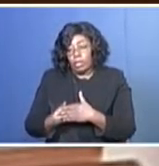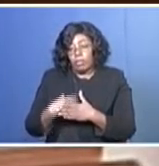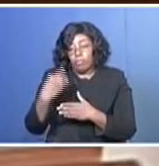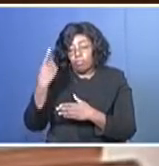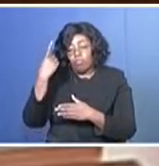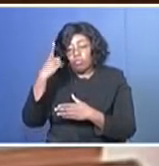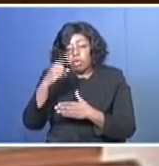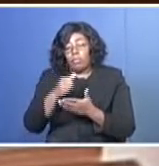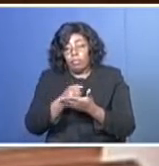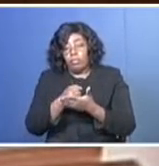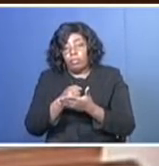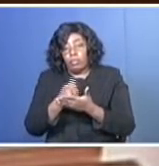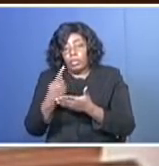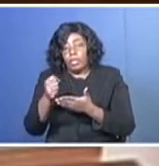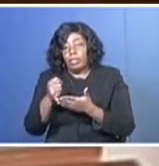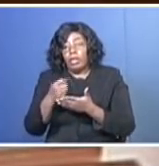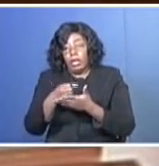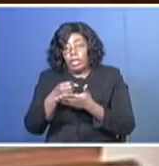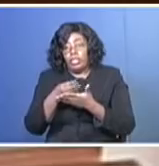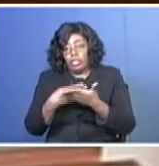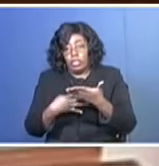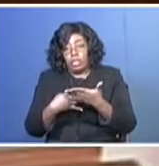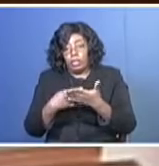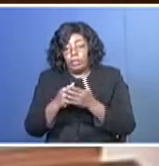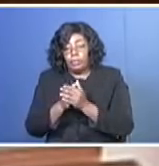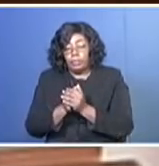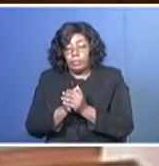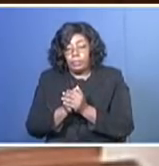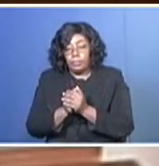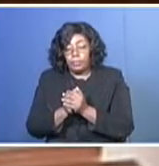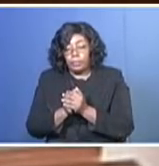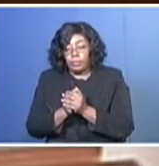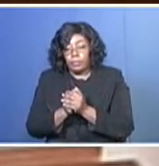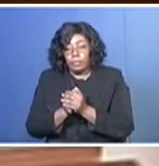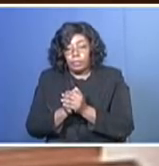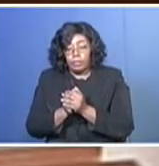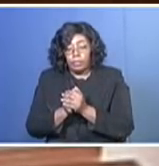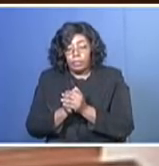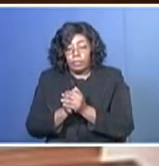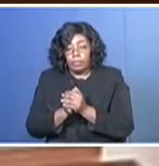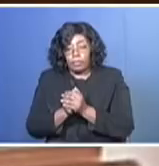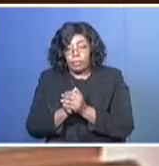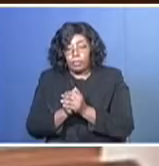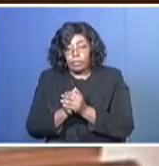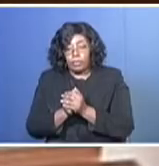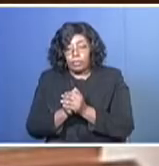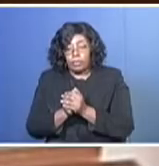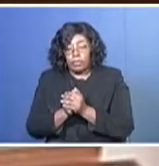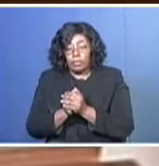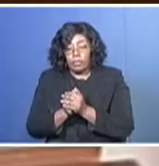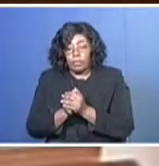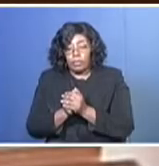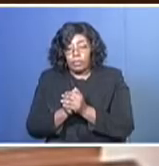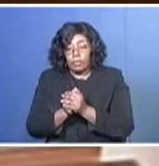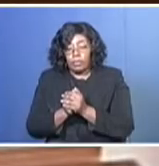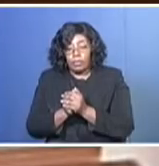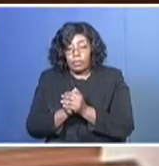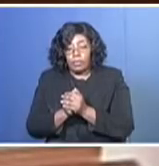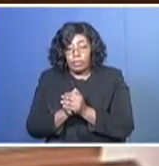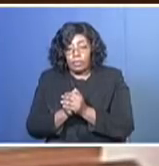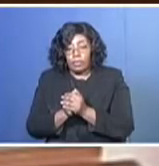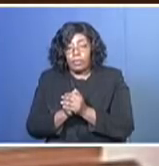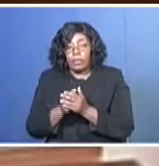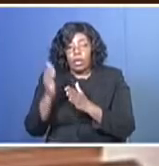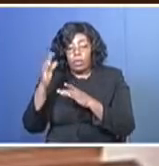do hope that we do not have the theatrics when the serious business of state